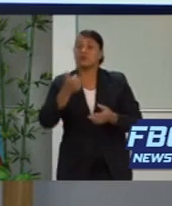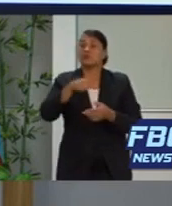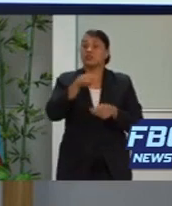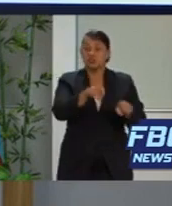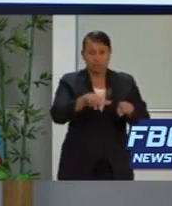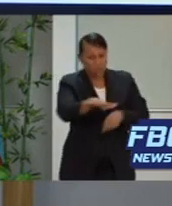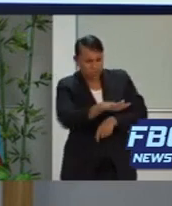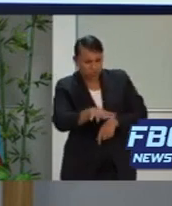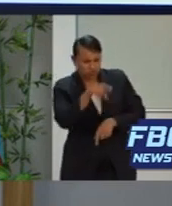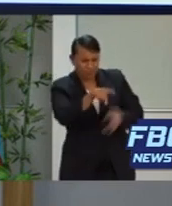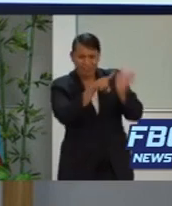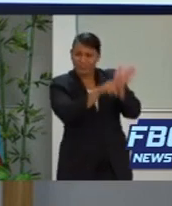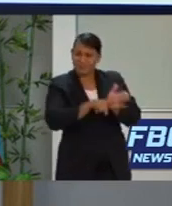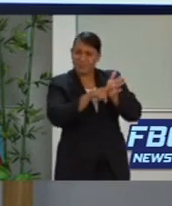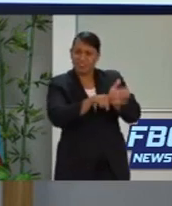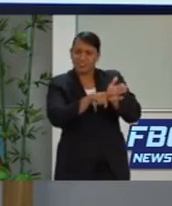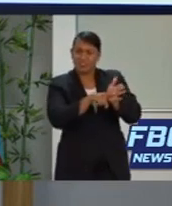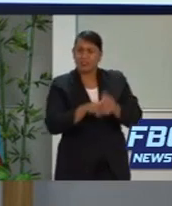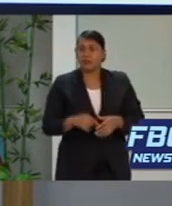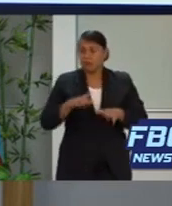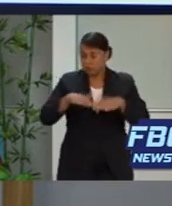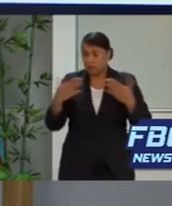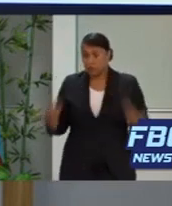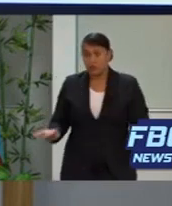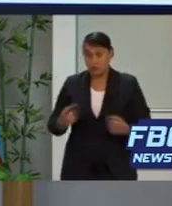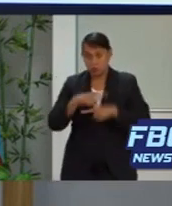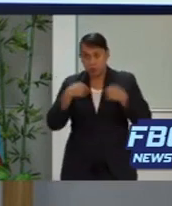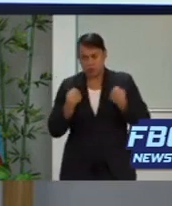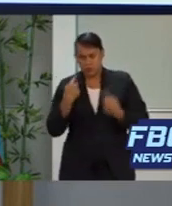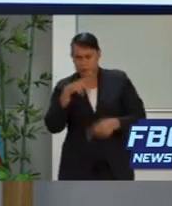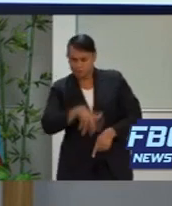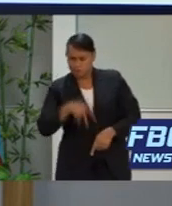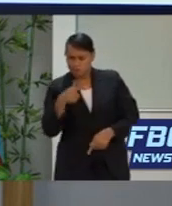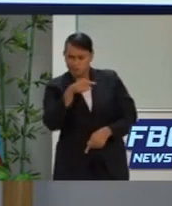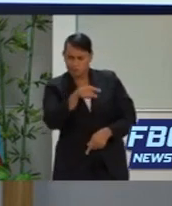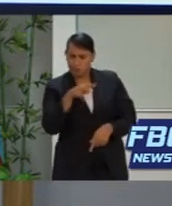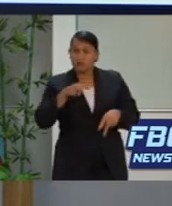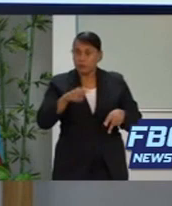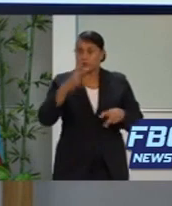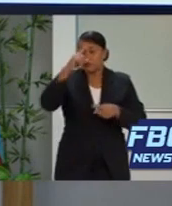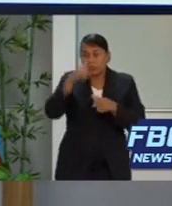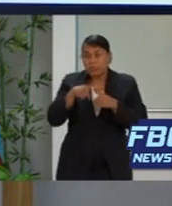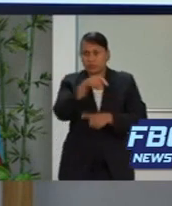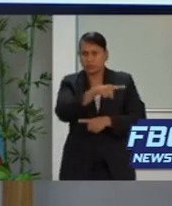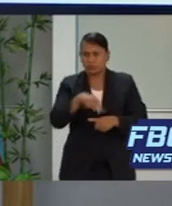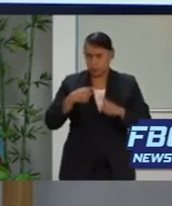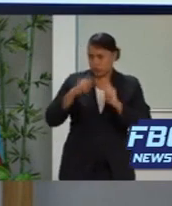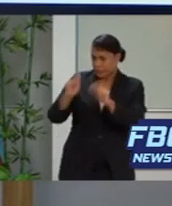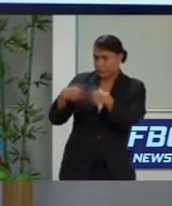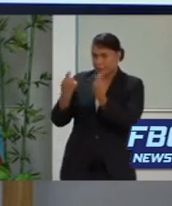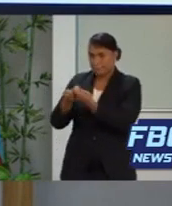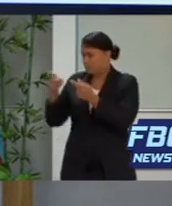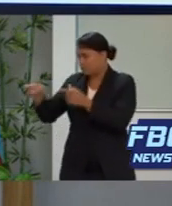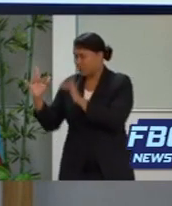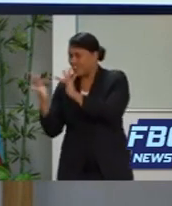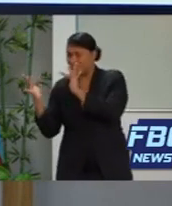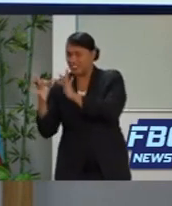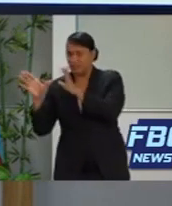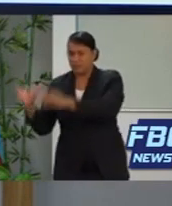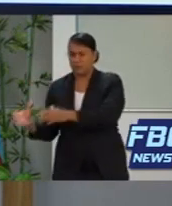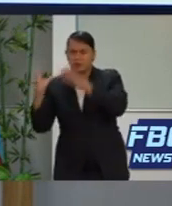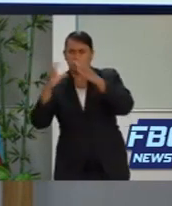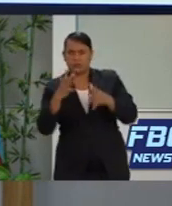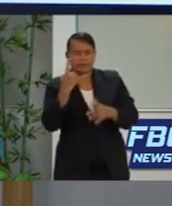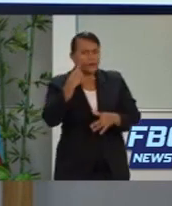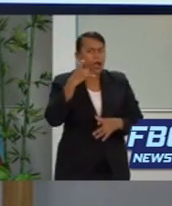Lautoka. Now that he's showing symptoms, our contact tracing teams are determining how many